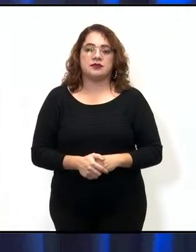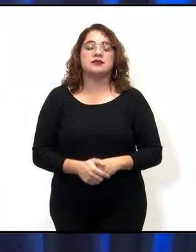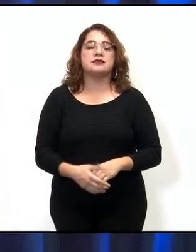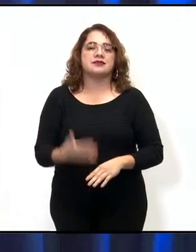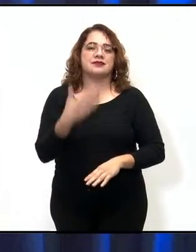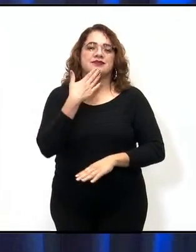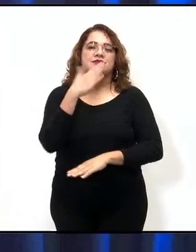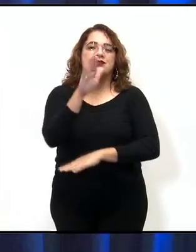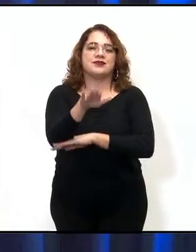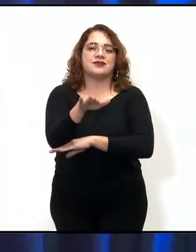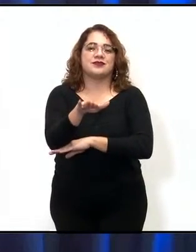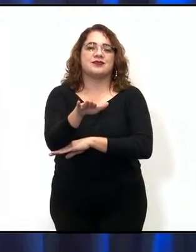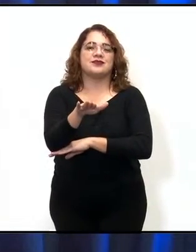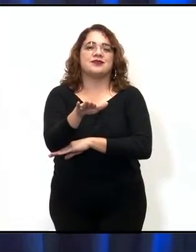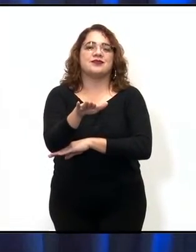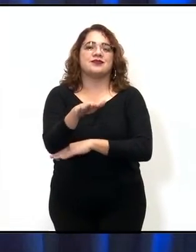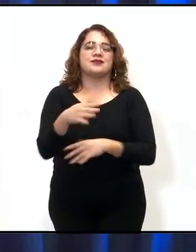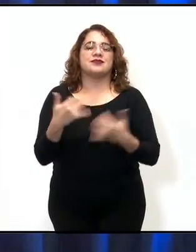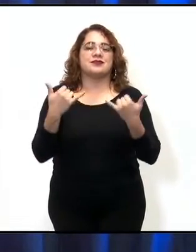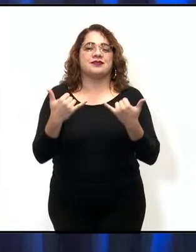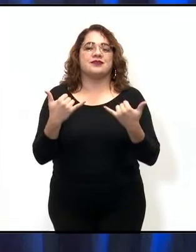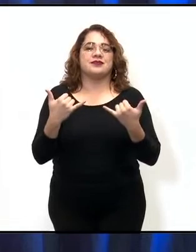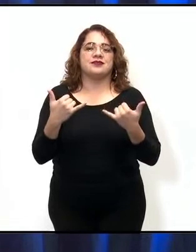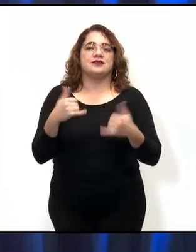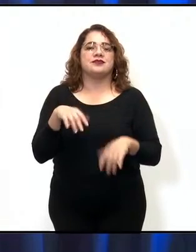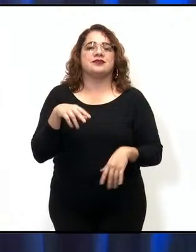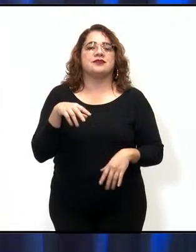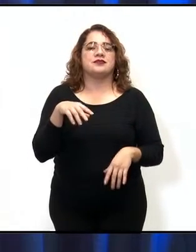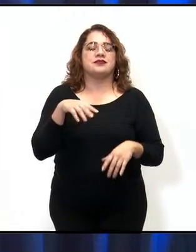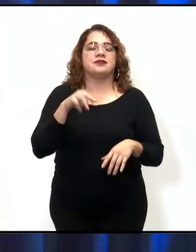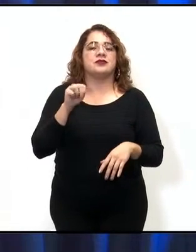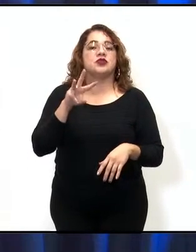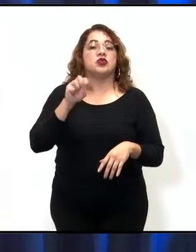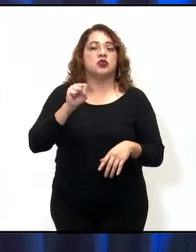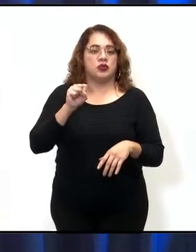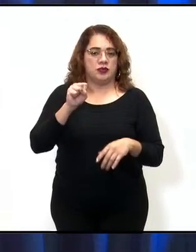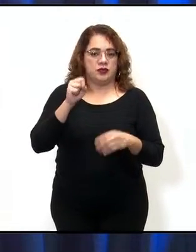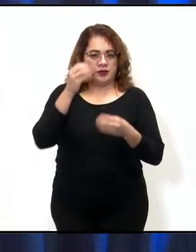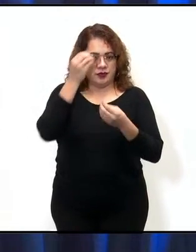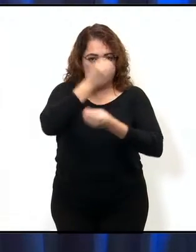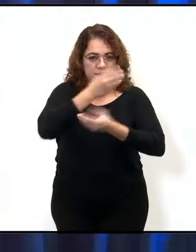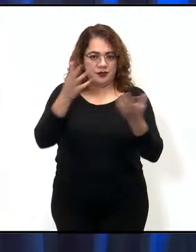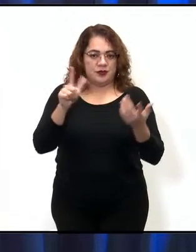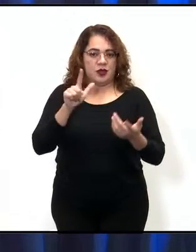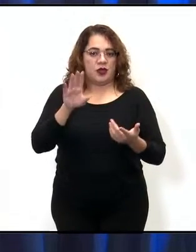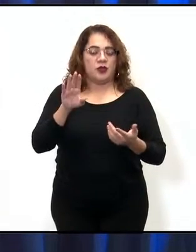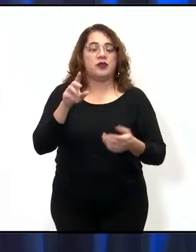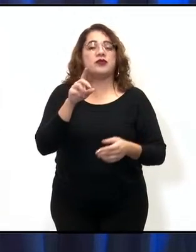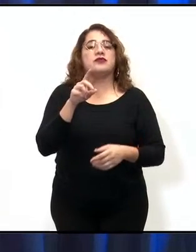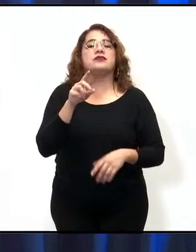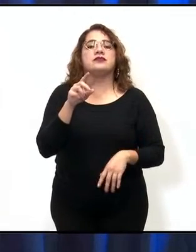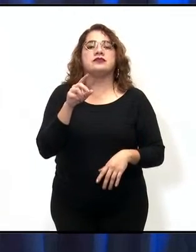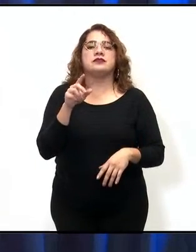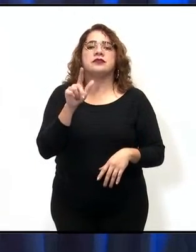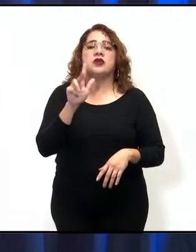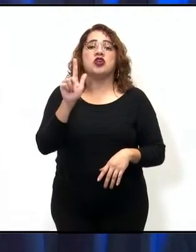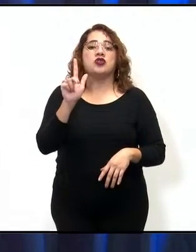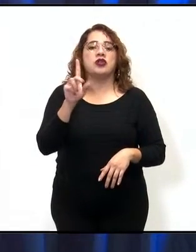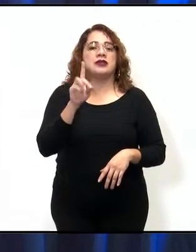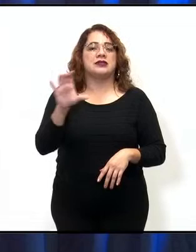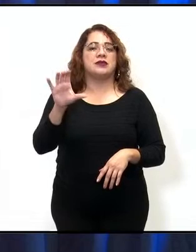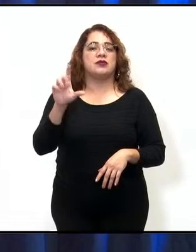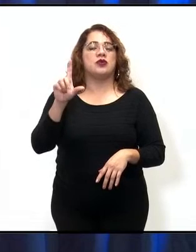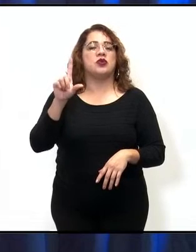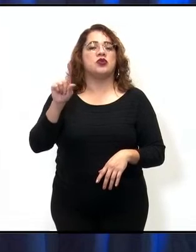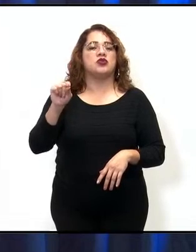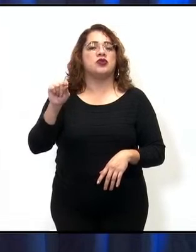Muy buenas tardes. Hoy esto es nuestro comunicado de prensa para miércoles 23 de diciembre de 2020. Empecemos